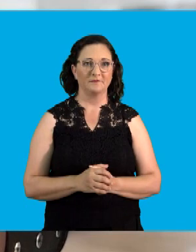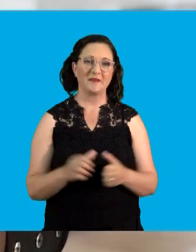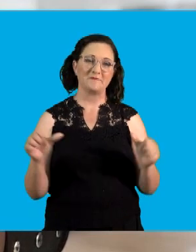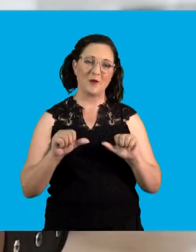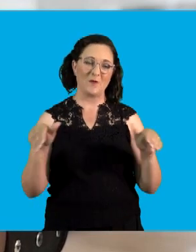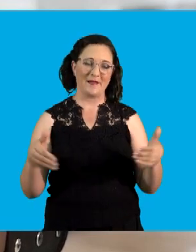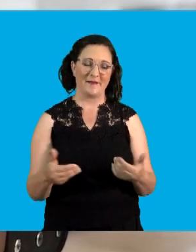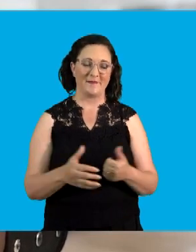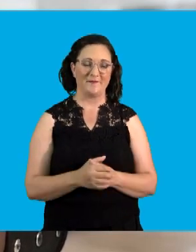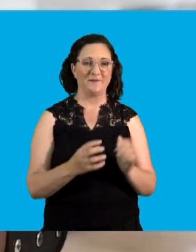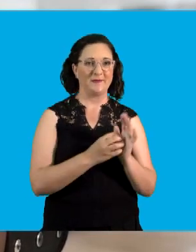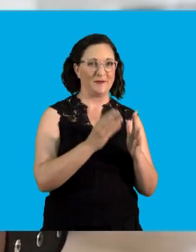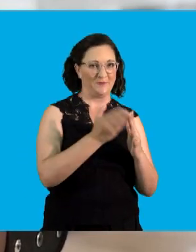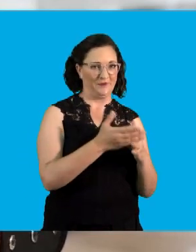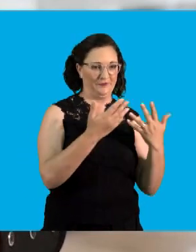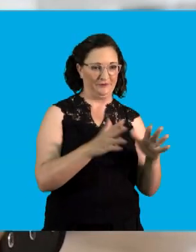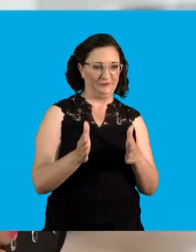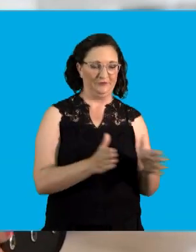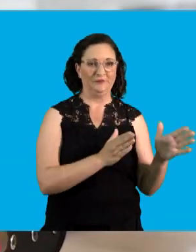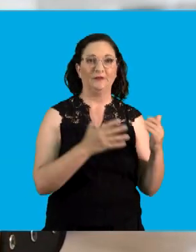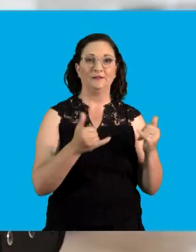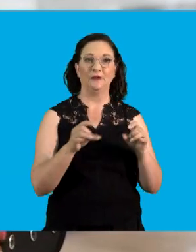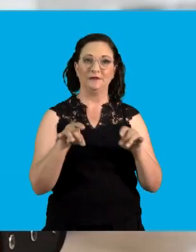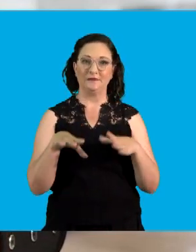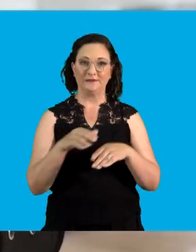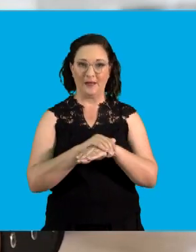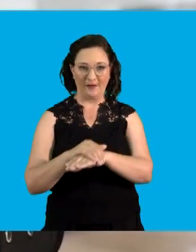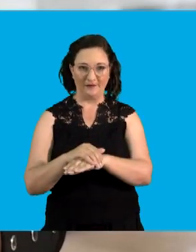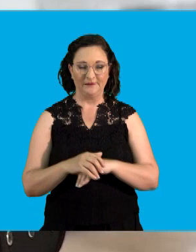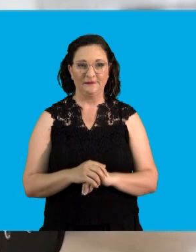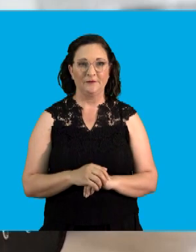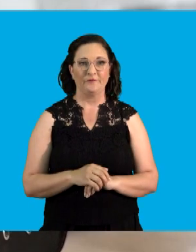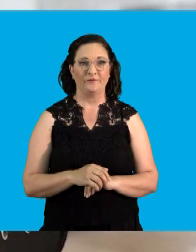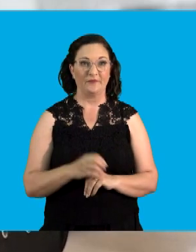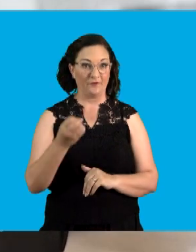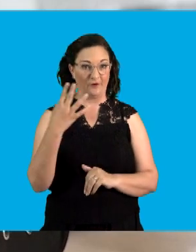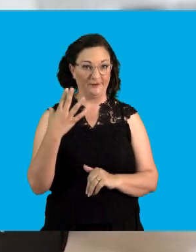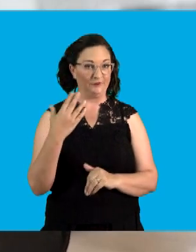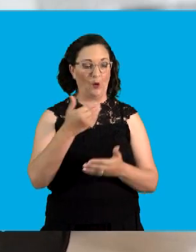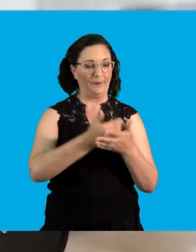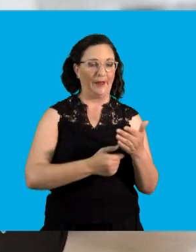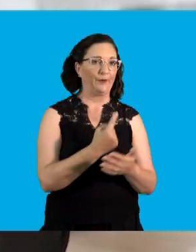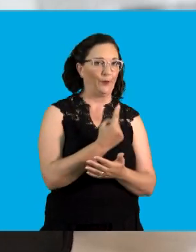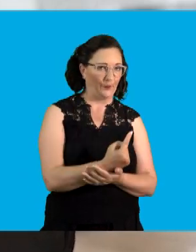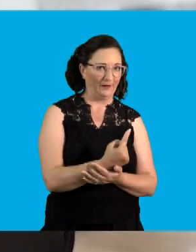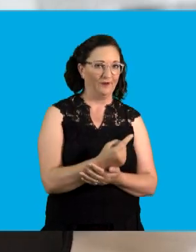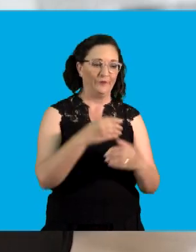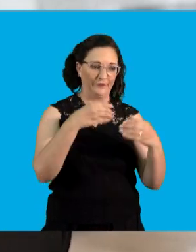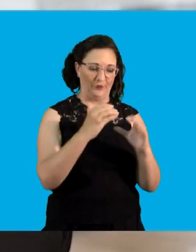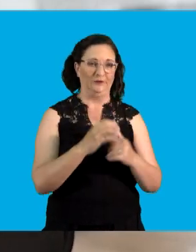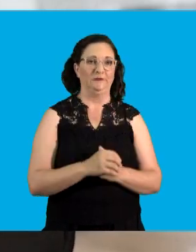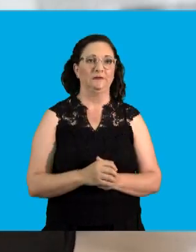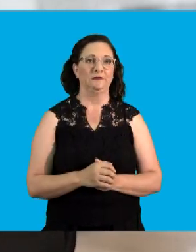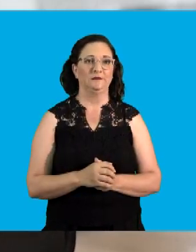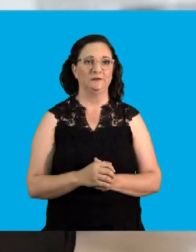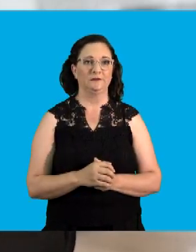welcome back from an ad break. We will continue with our exam guide. Don't forget, this is paper one. We're focusing on paper one. We just